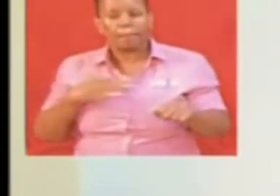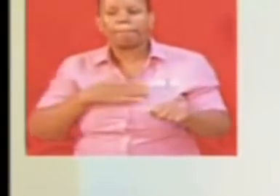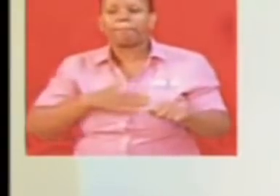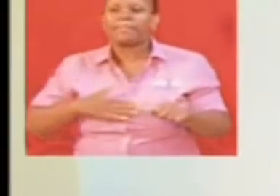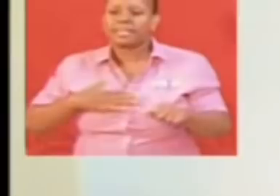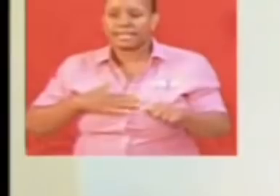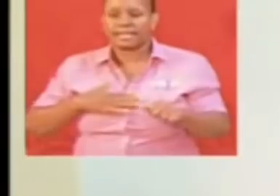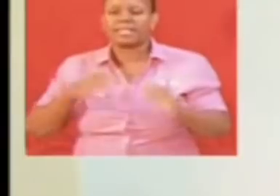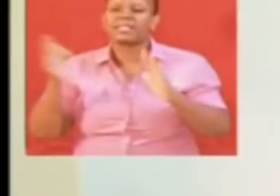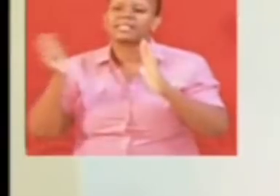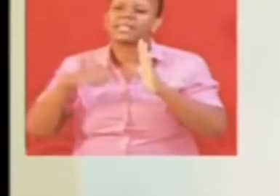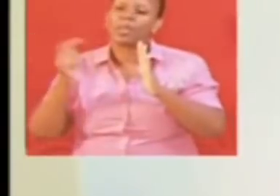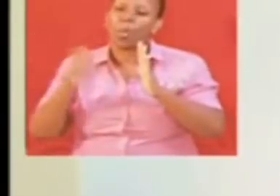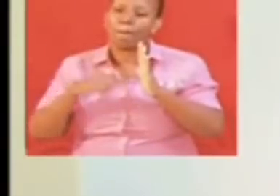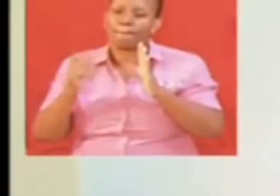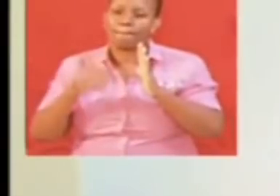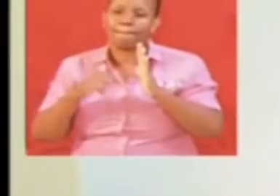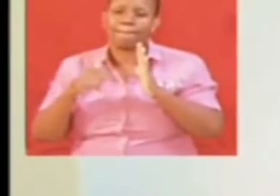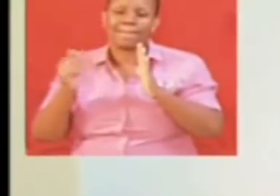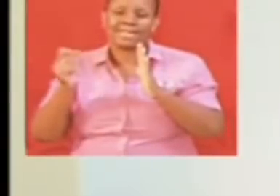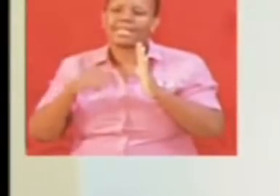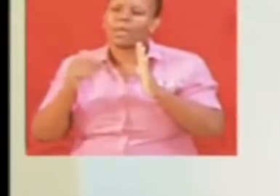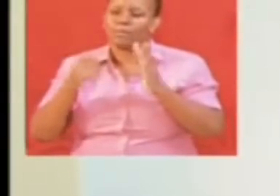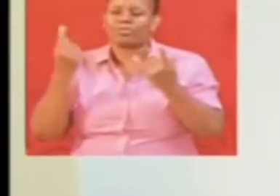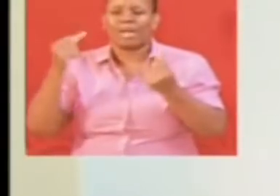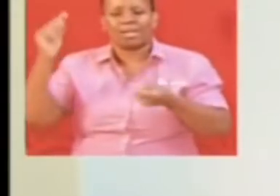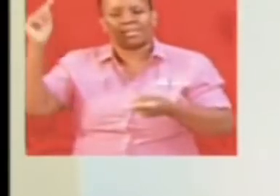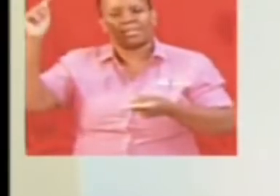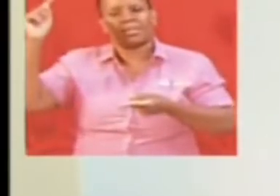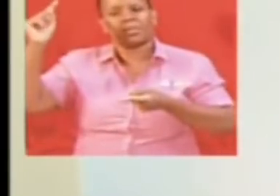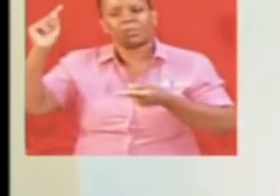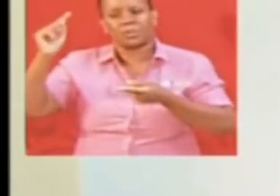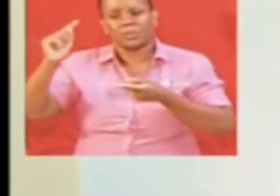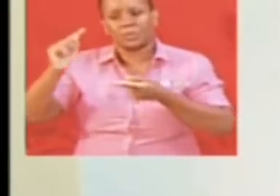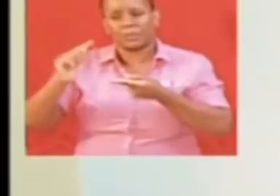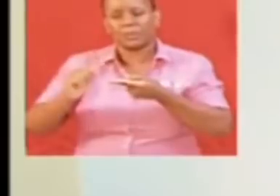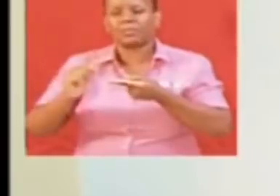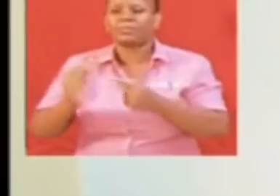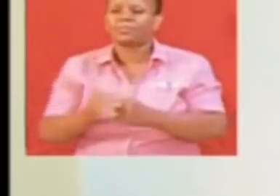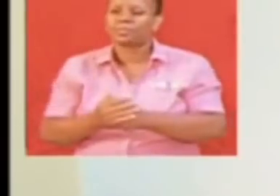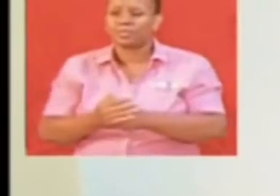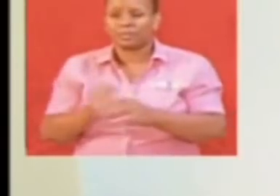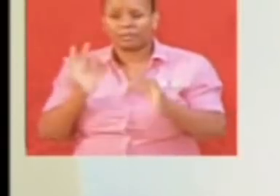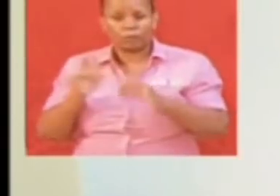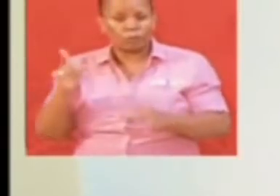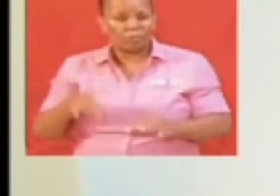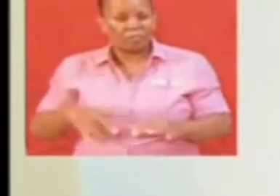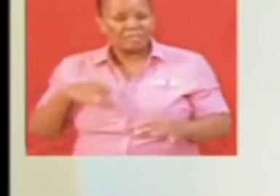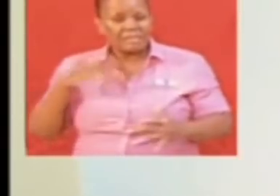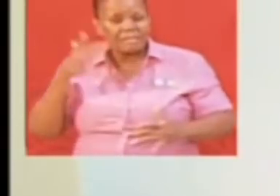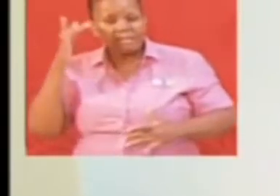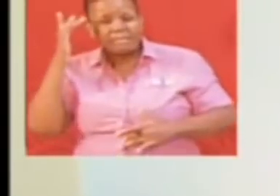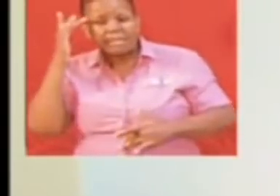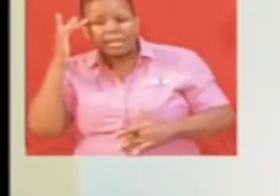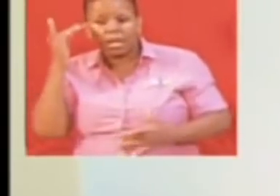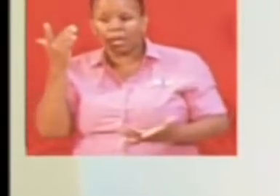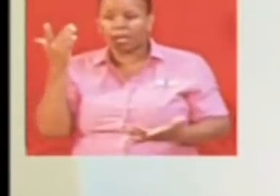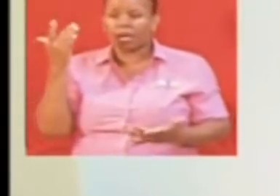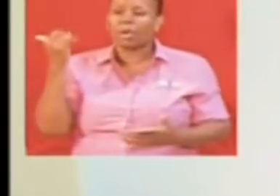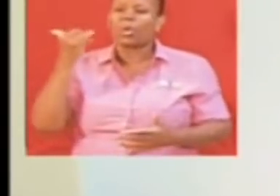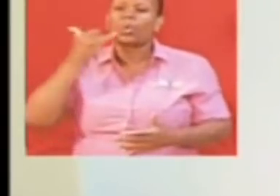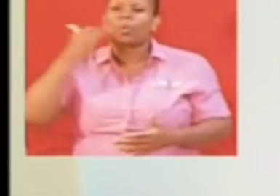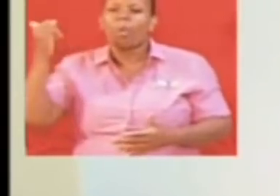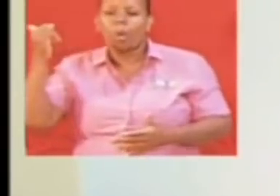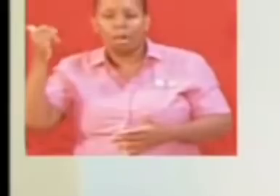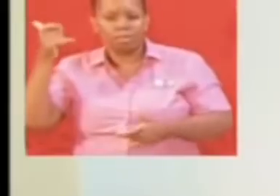ill to warrant health care, contact your nearest healthcare department. Thank you very much for your